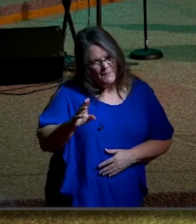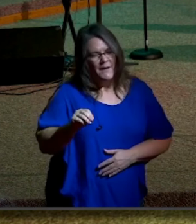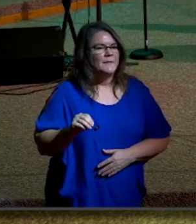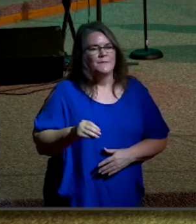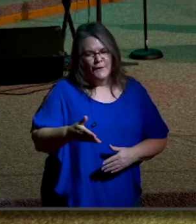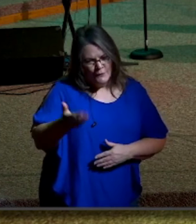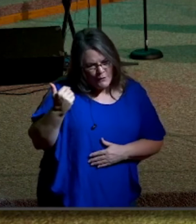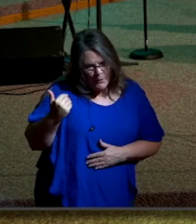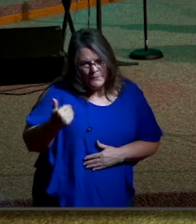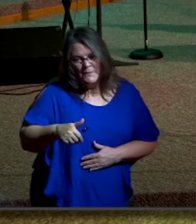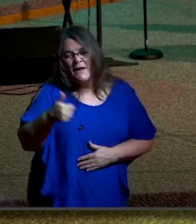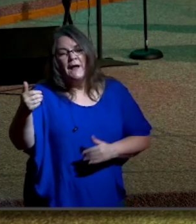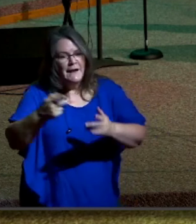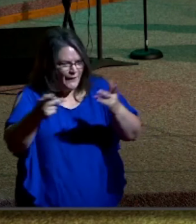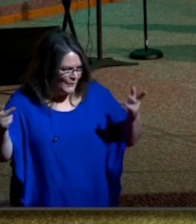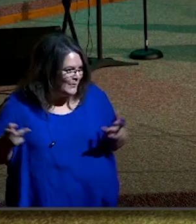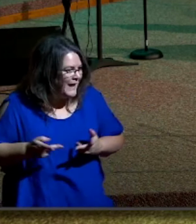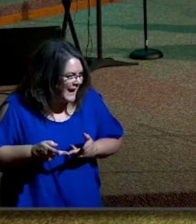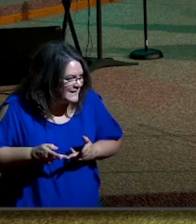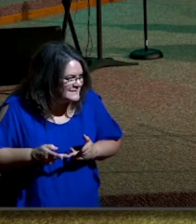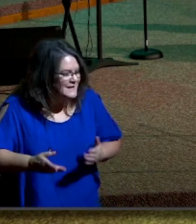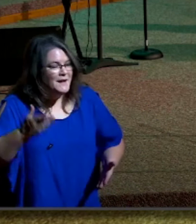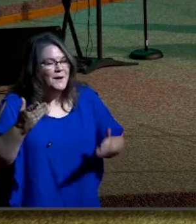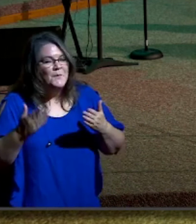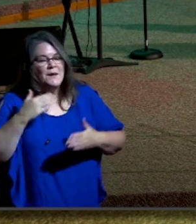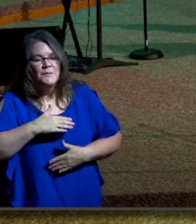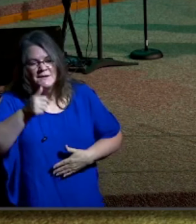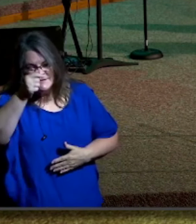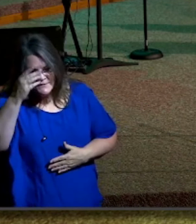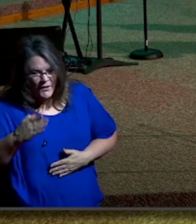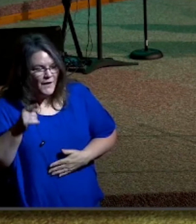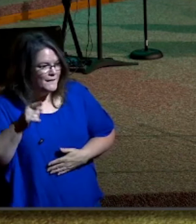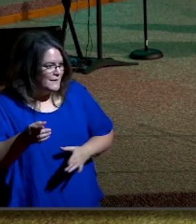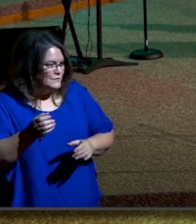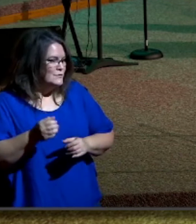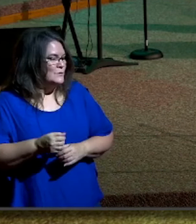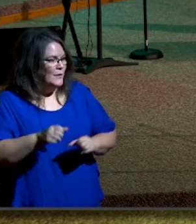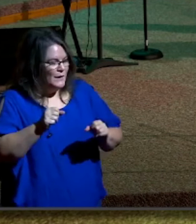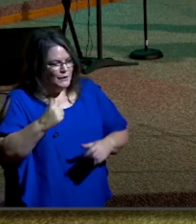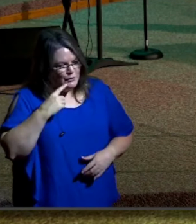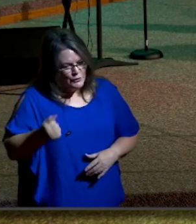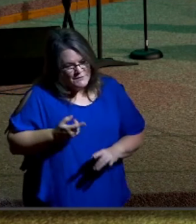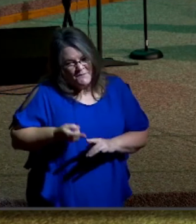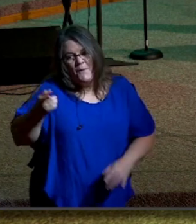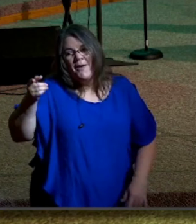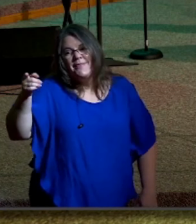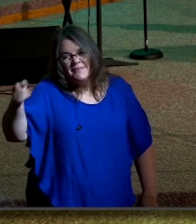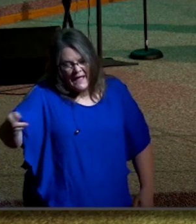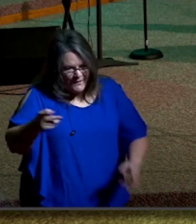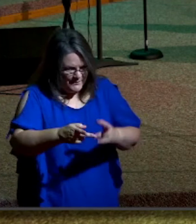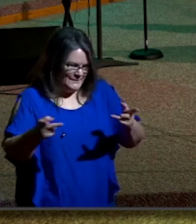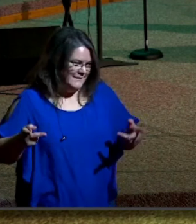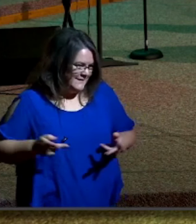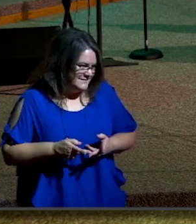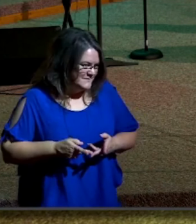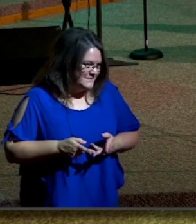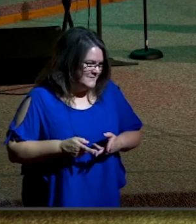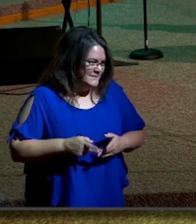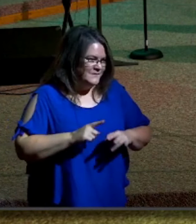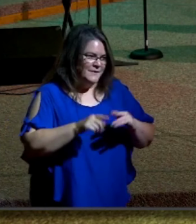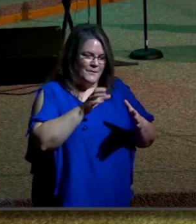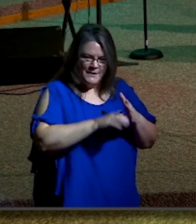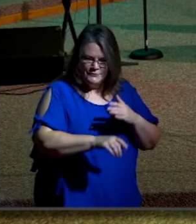you to another place. Perhaps it will please God that you may curse them for me from there. But in chapter